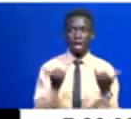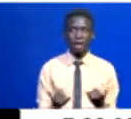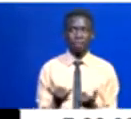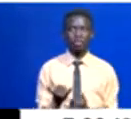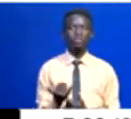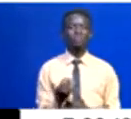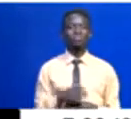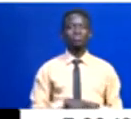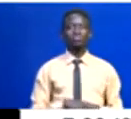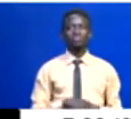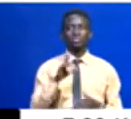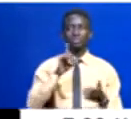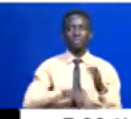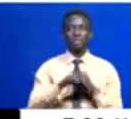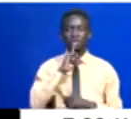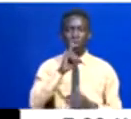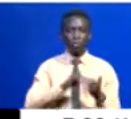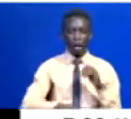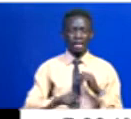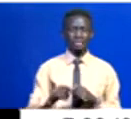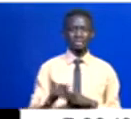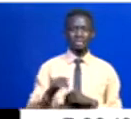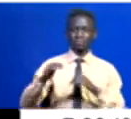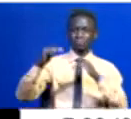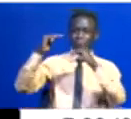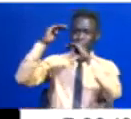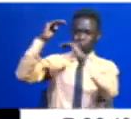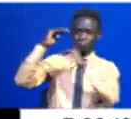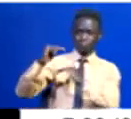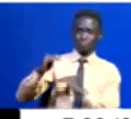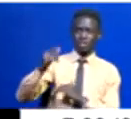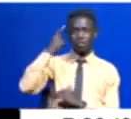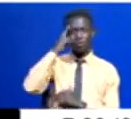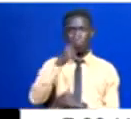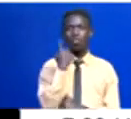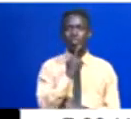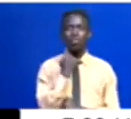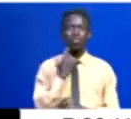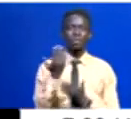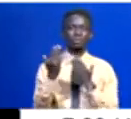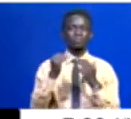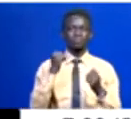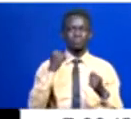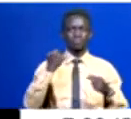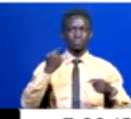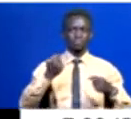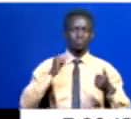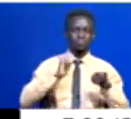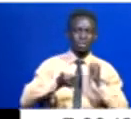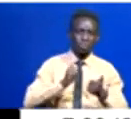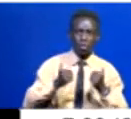life of an athlete, no matter your discipline,